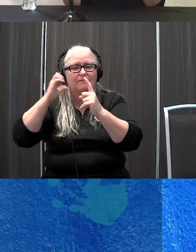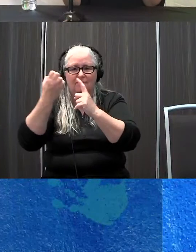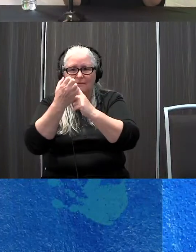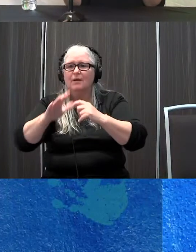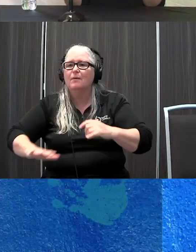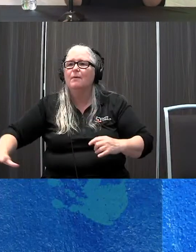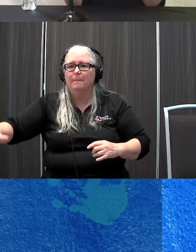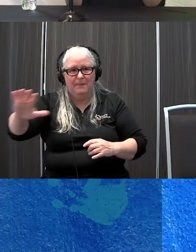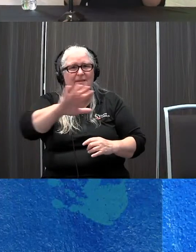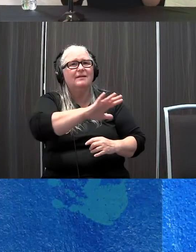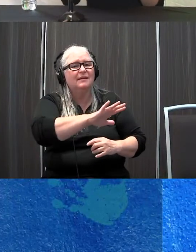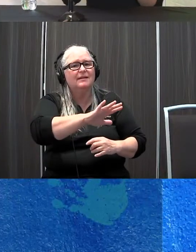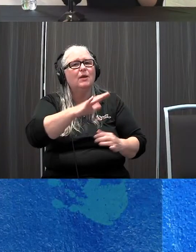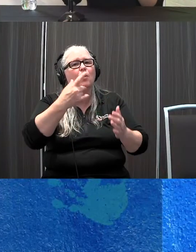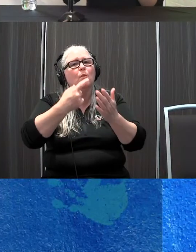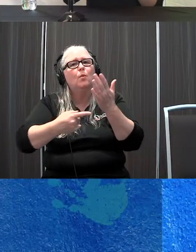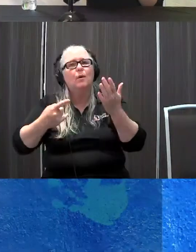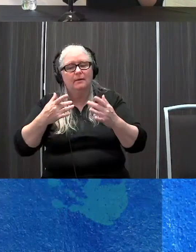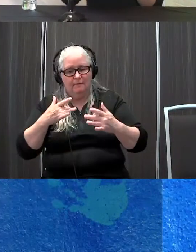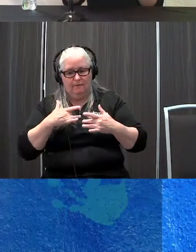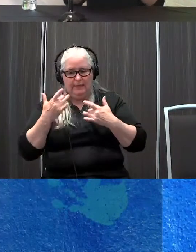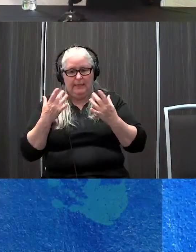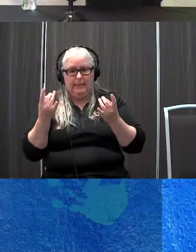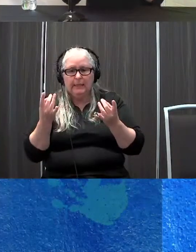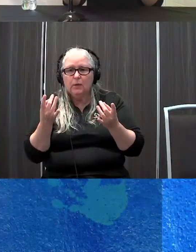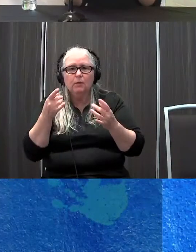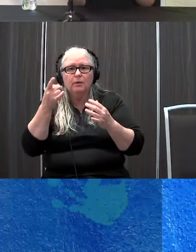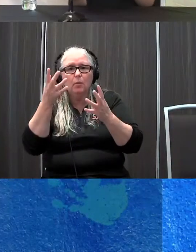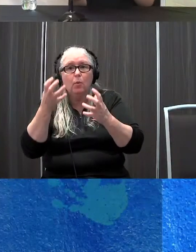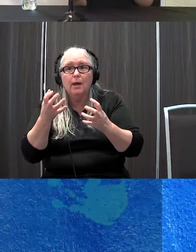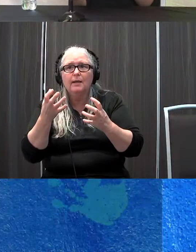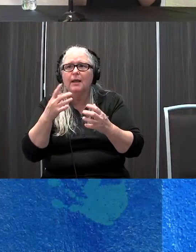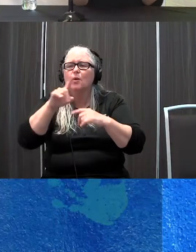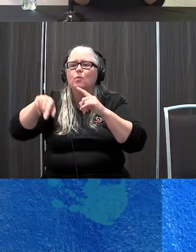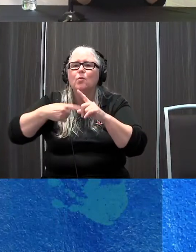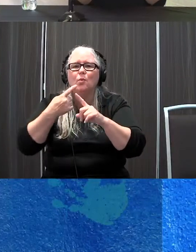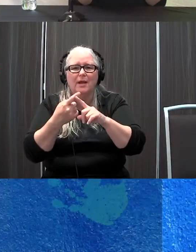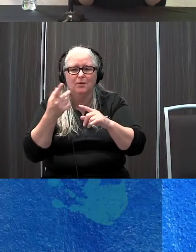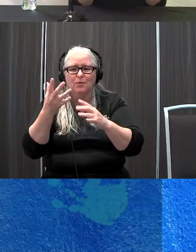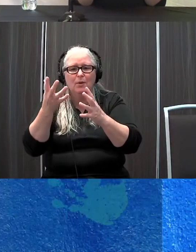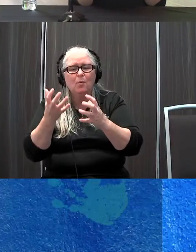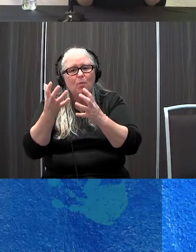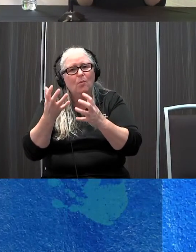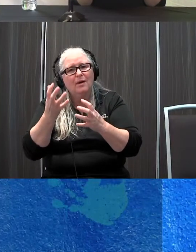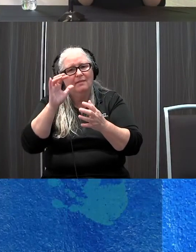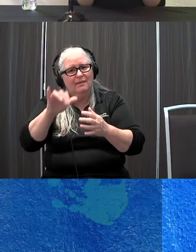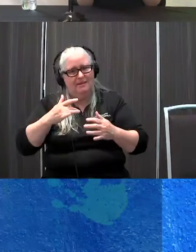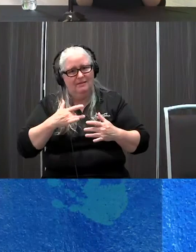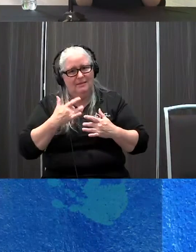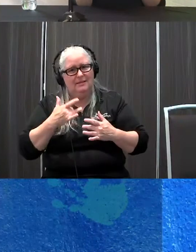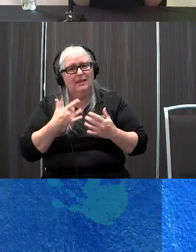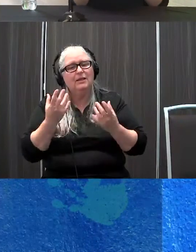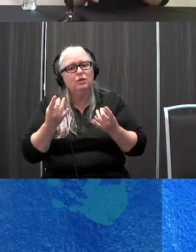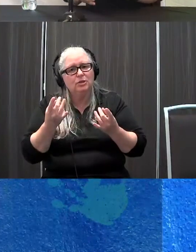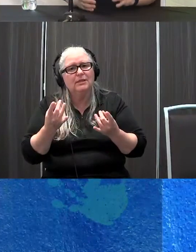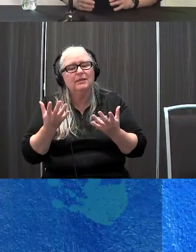out what sensations are they seeking, and at what points are they seeking those, and when what are some cues that we know